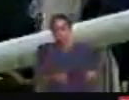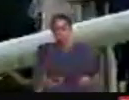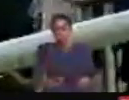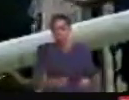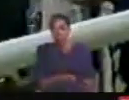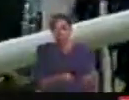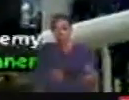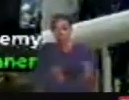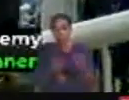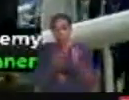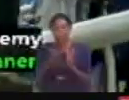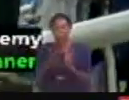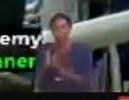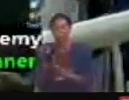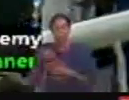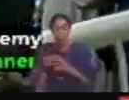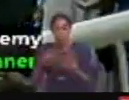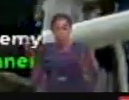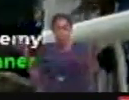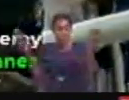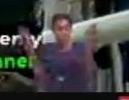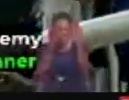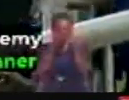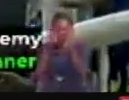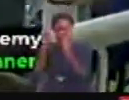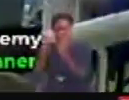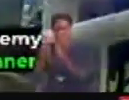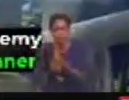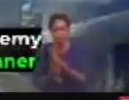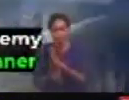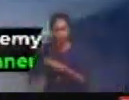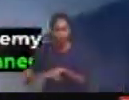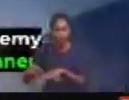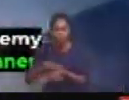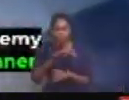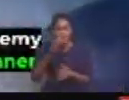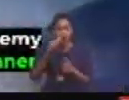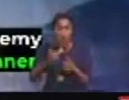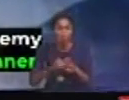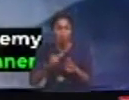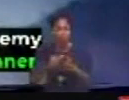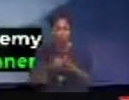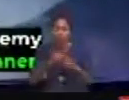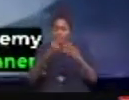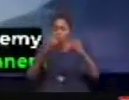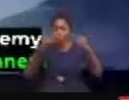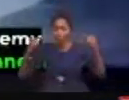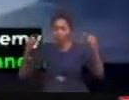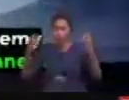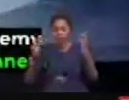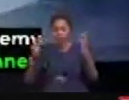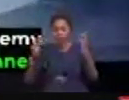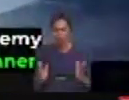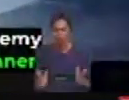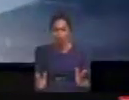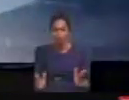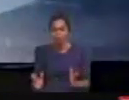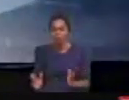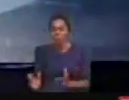streets, Jesus in the darkness, so for every enemy,